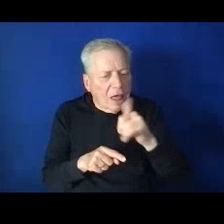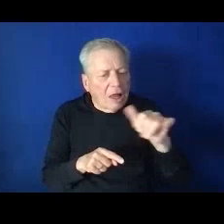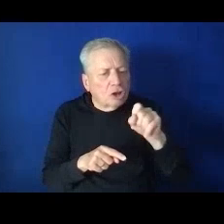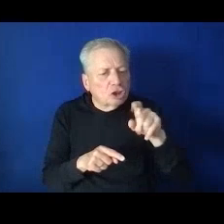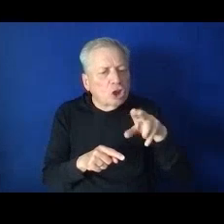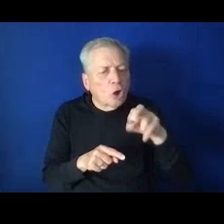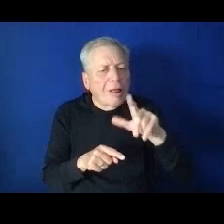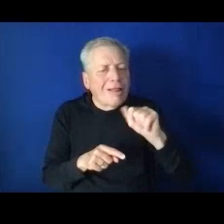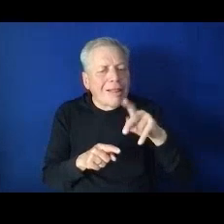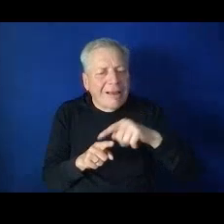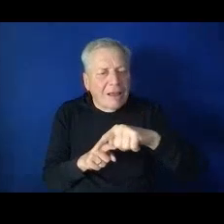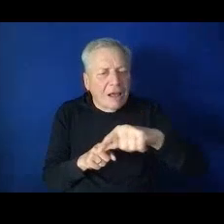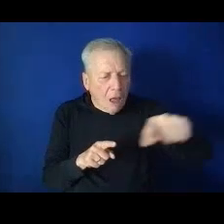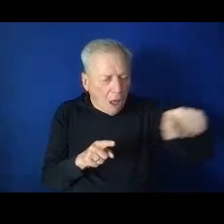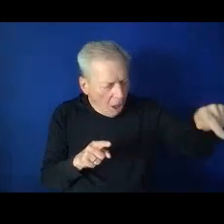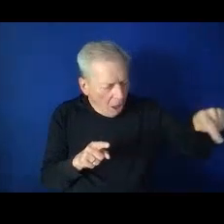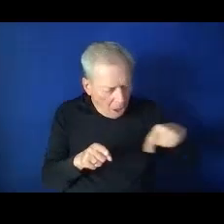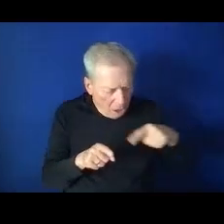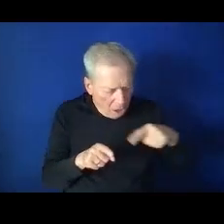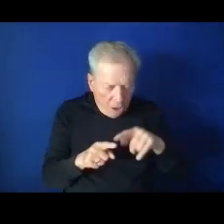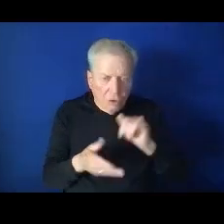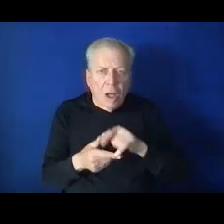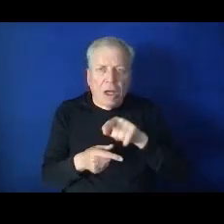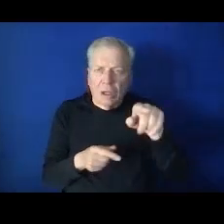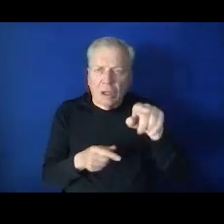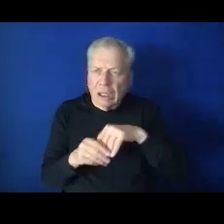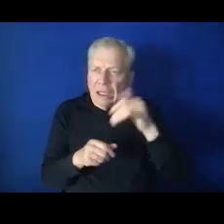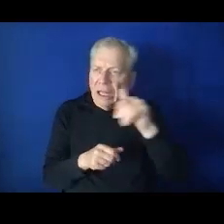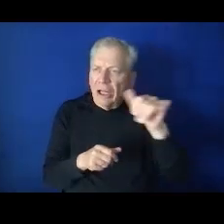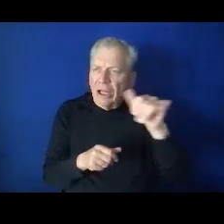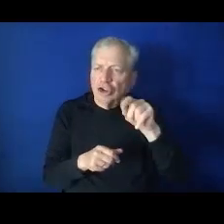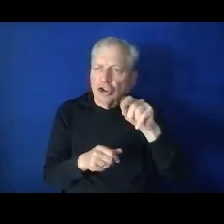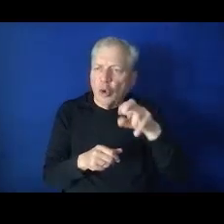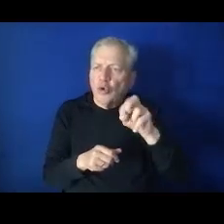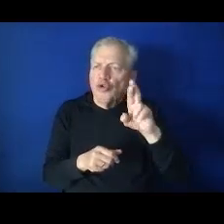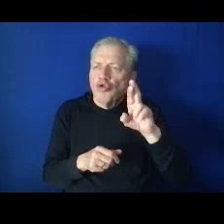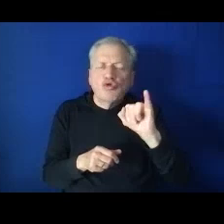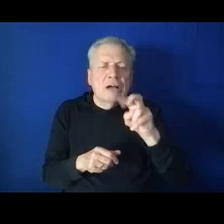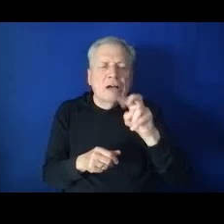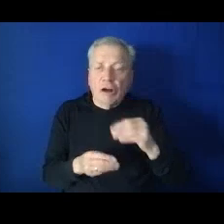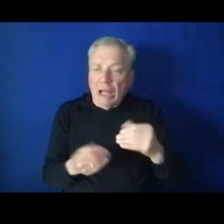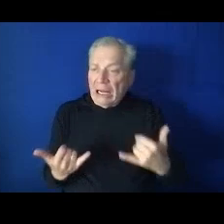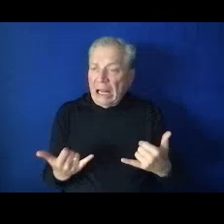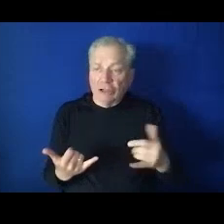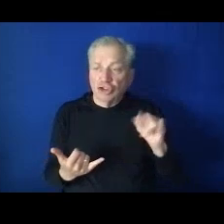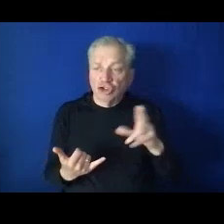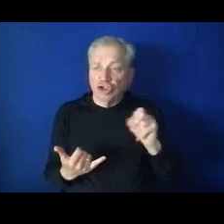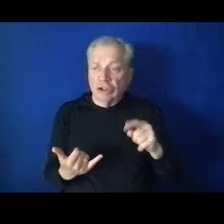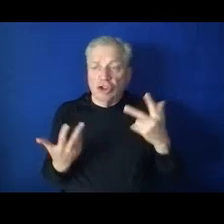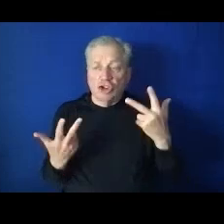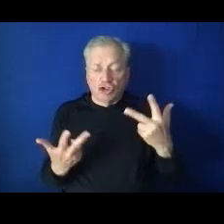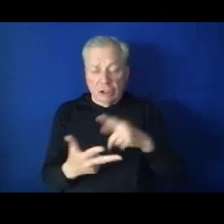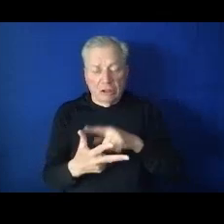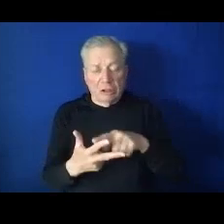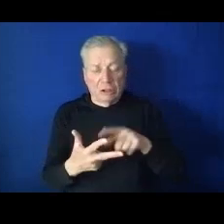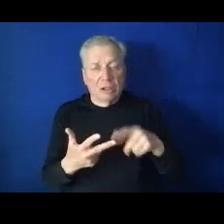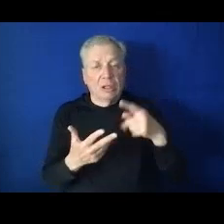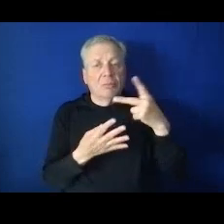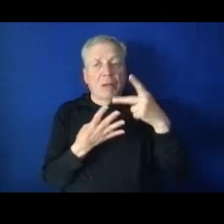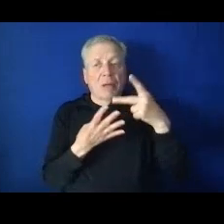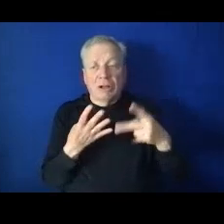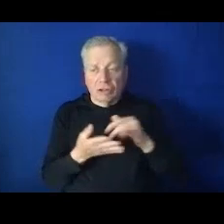Mary Bay going all the way to the mouth of Yellowstone River. And now there's just 3 populations left in the park. We've